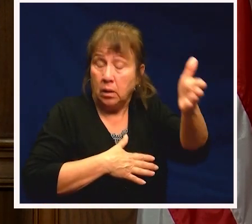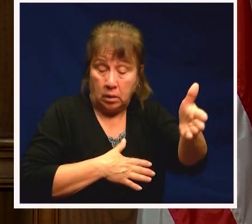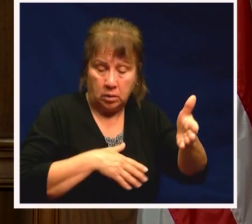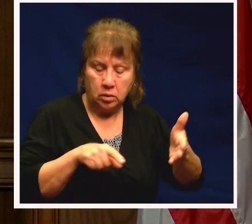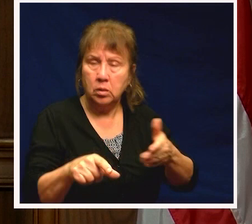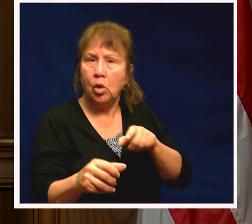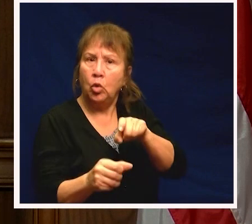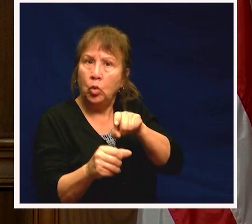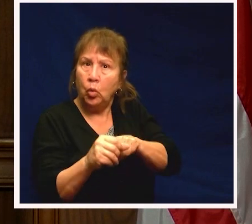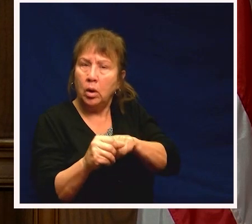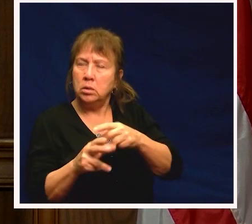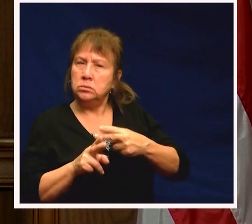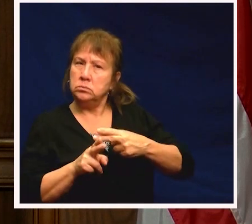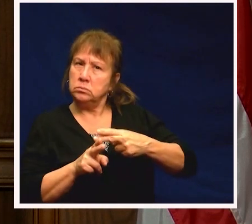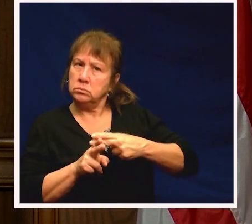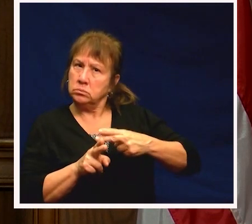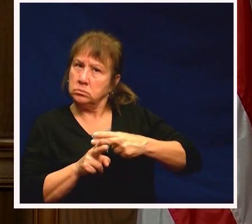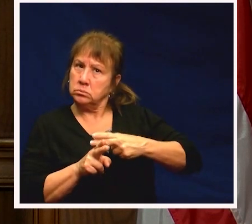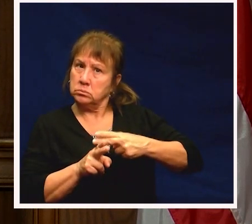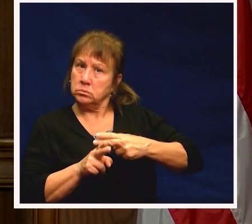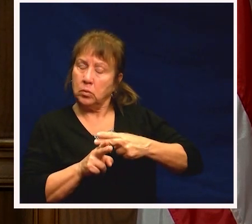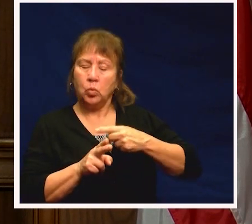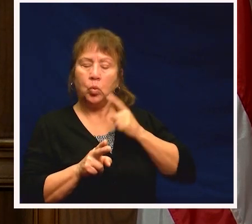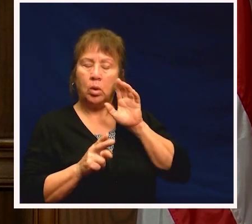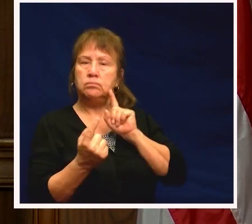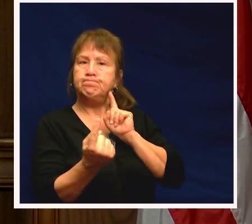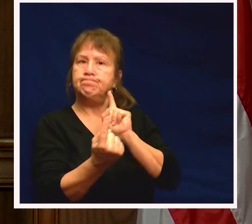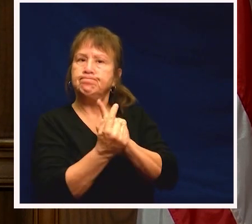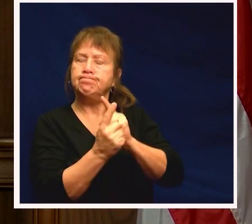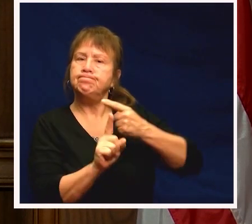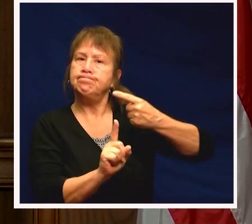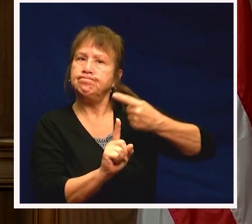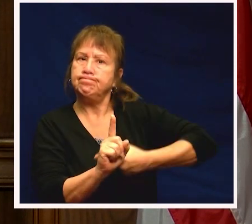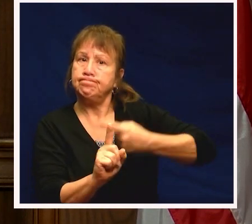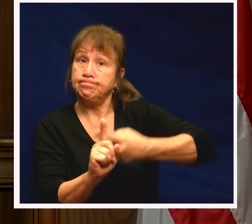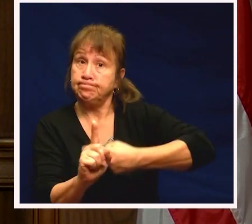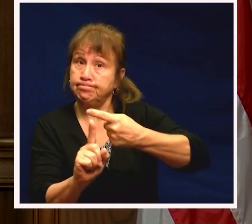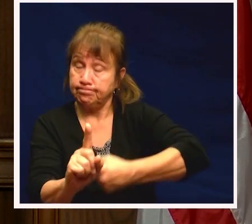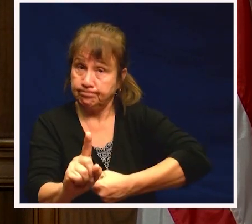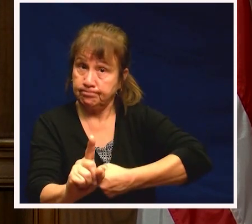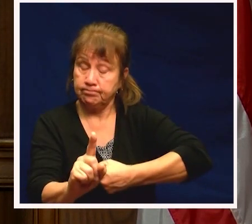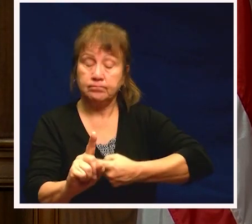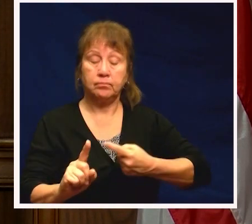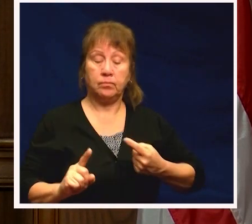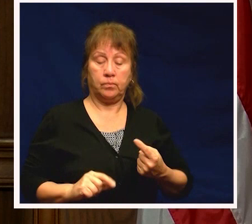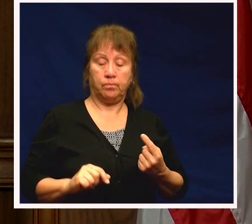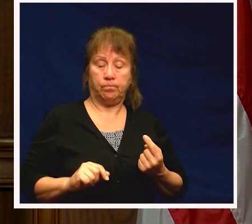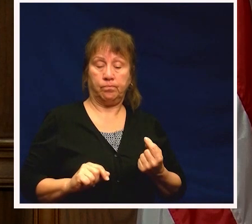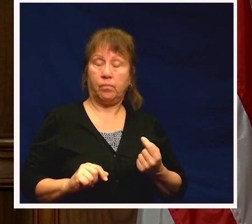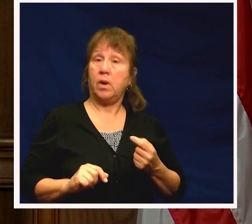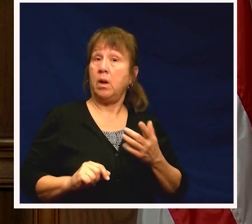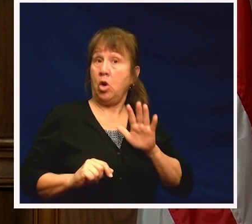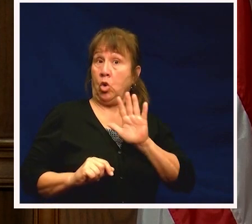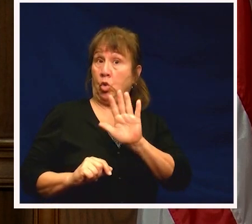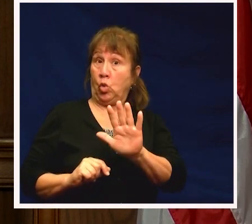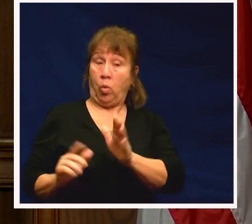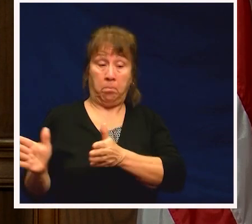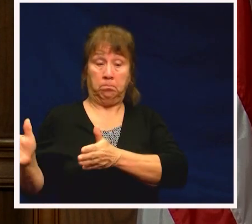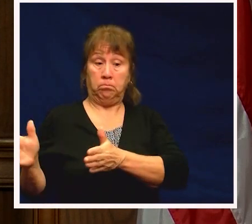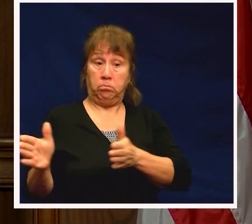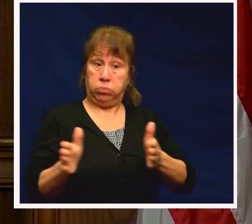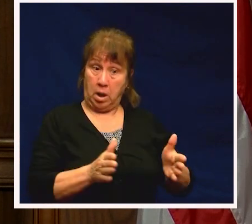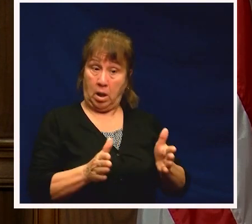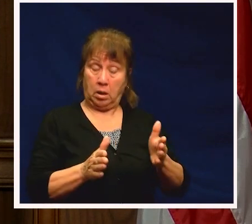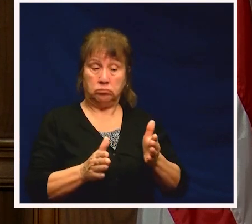we are going to meet with them monthly to see what progress is being made. So for example, if the plan